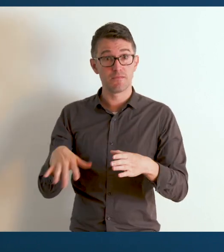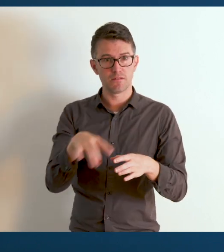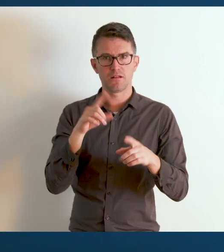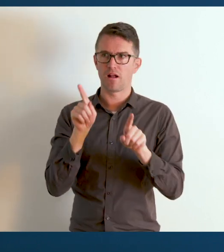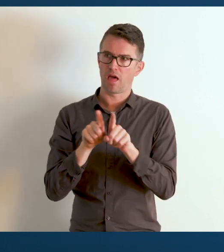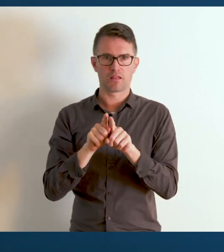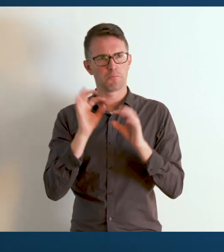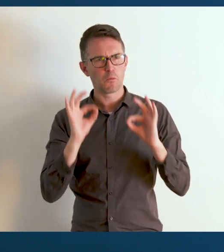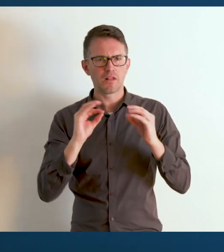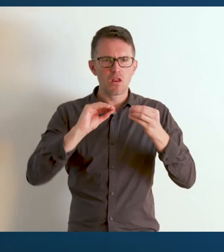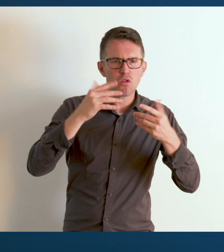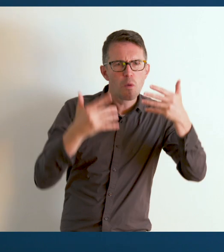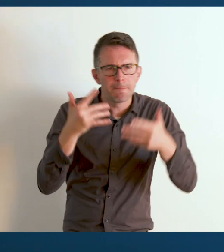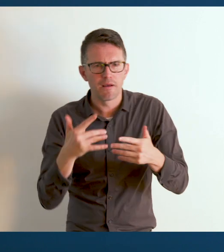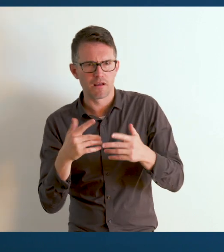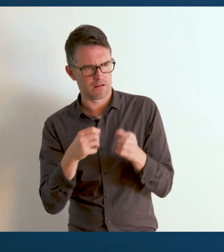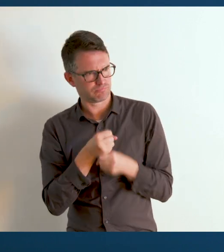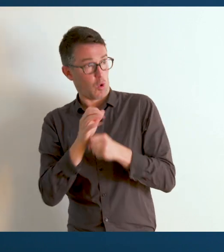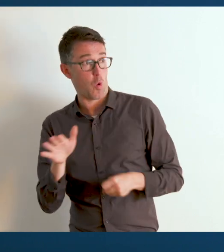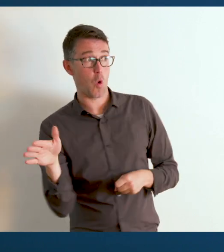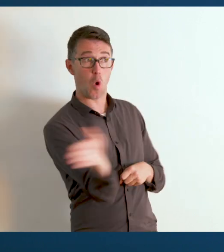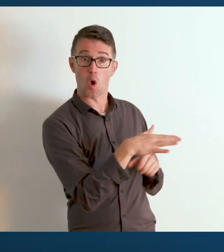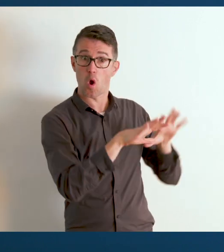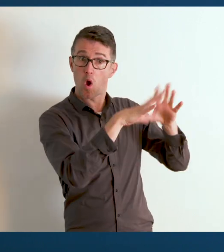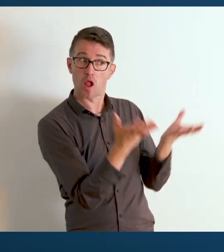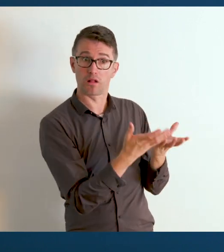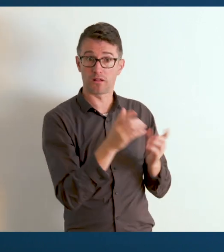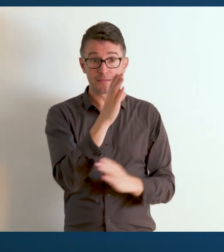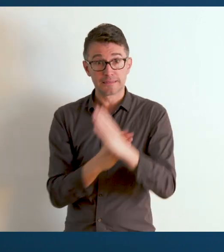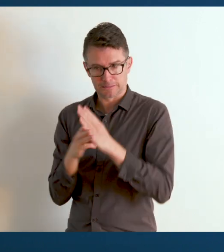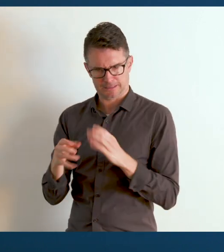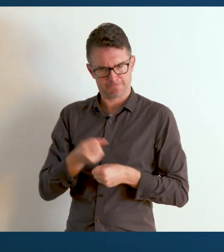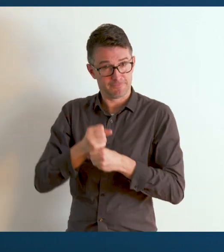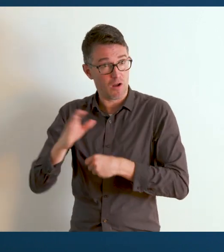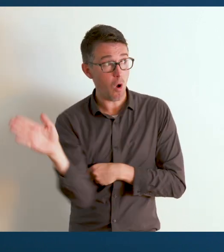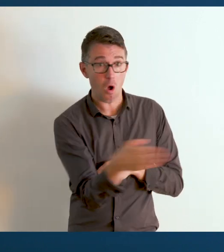the sample will be large enough to be able to generate